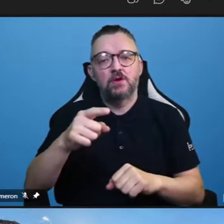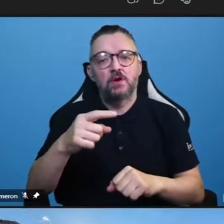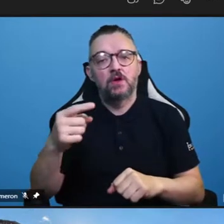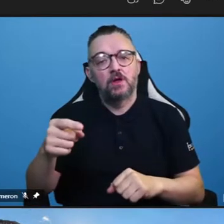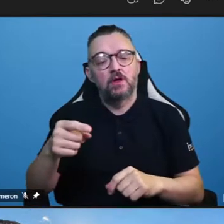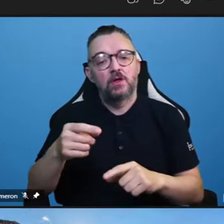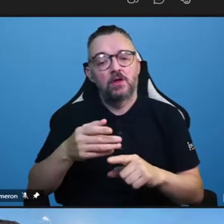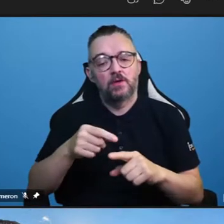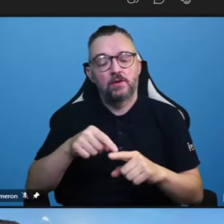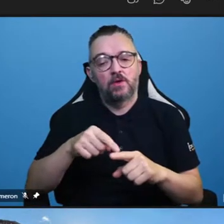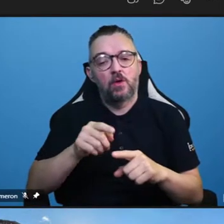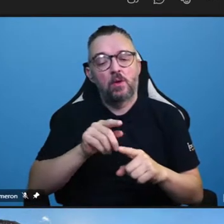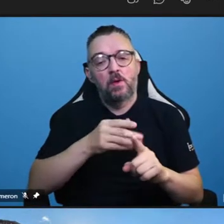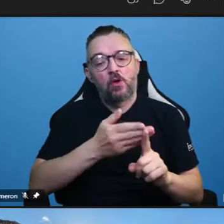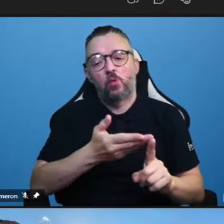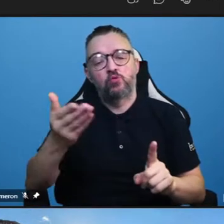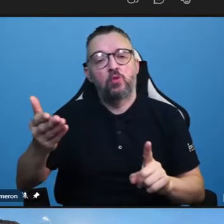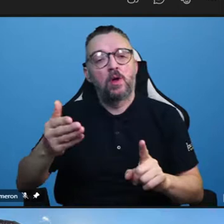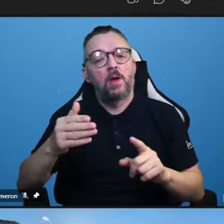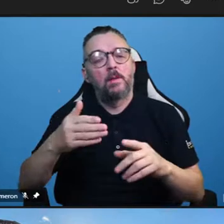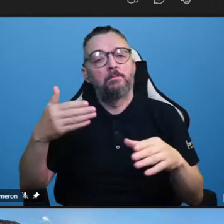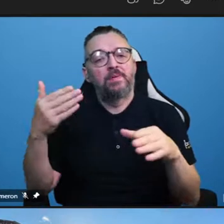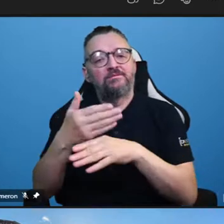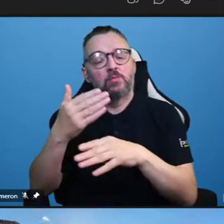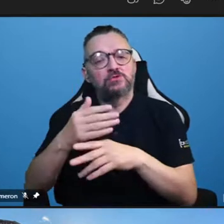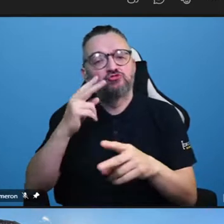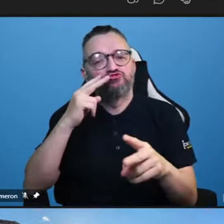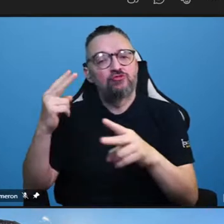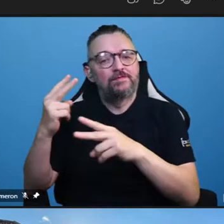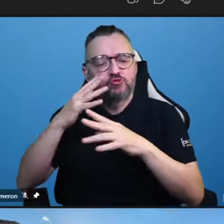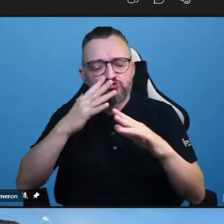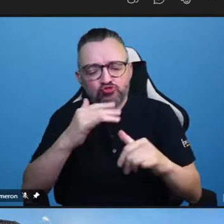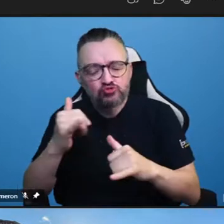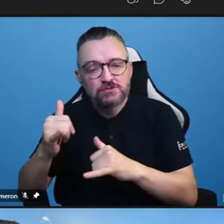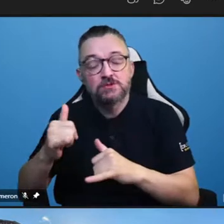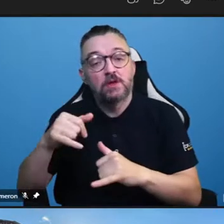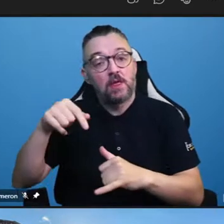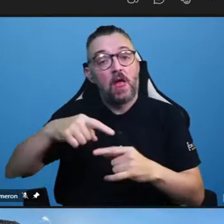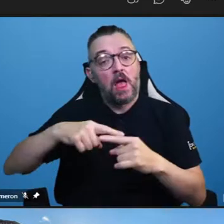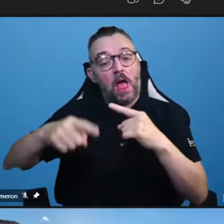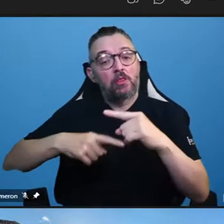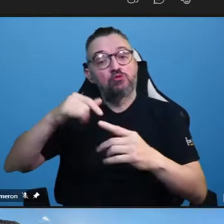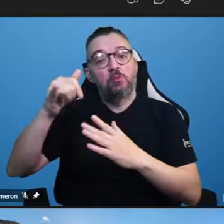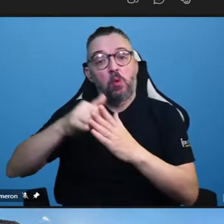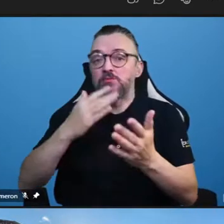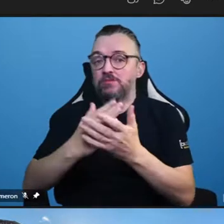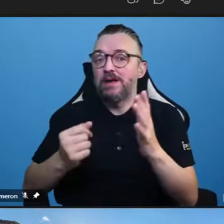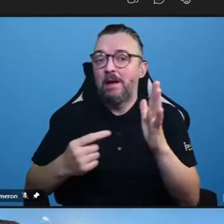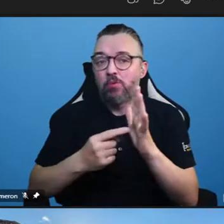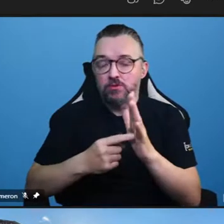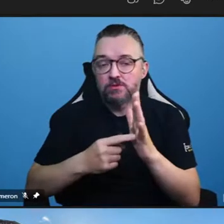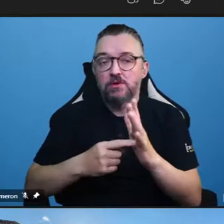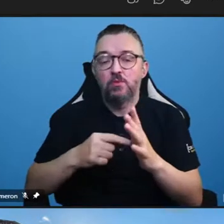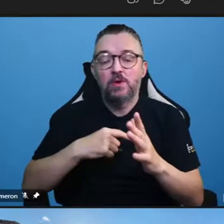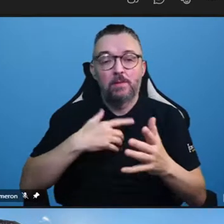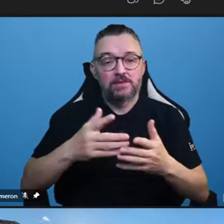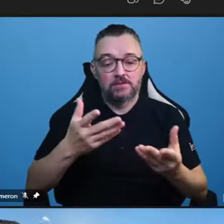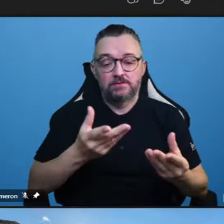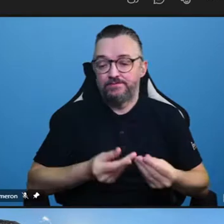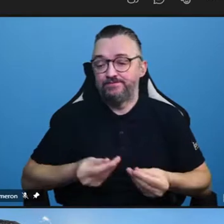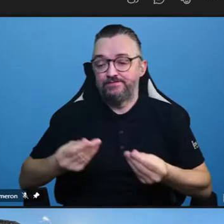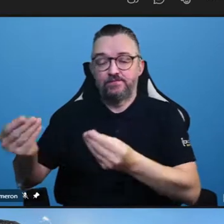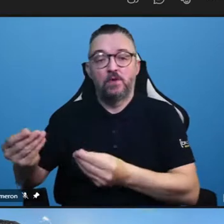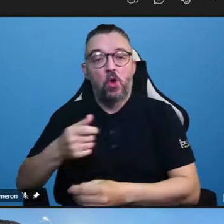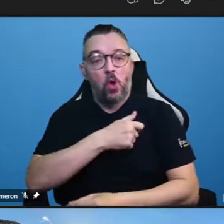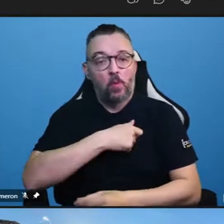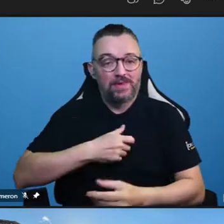Performance and Review Scrutiny Forum. You know, it's an important report, this annual report, especially this year. And so we took it to both the committee